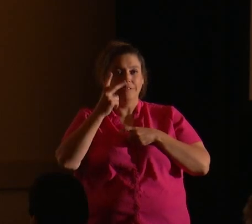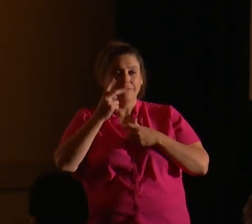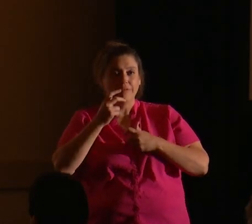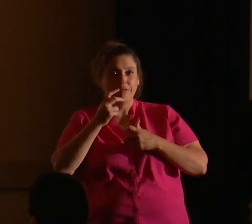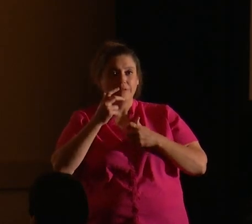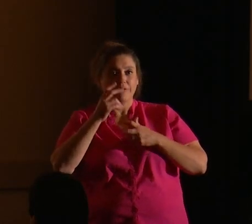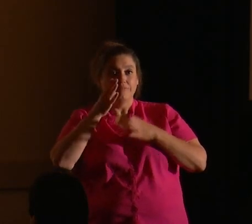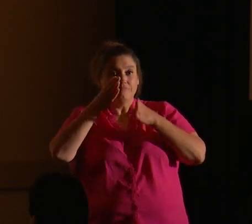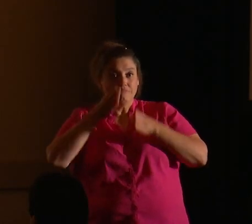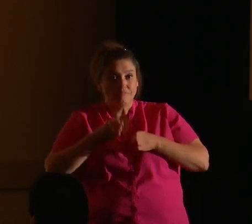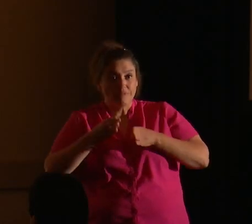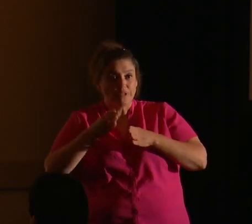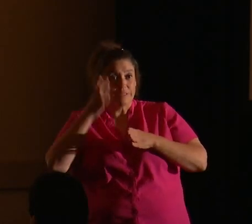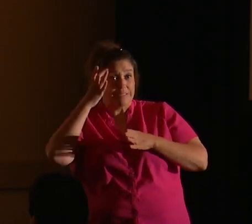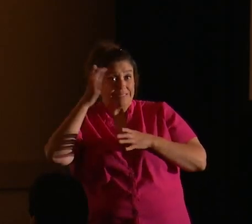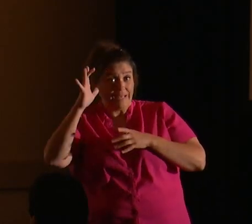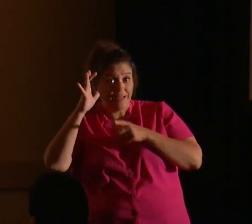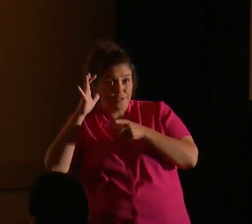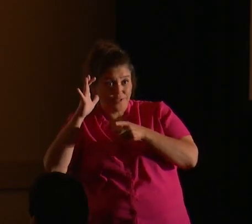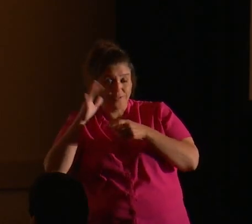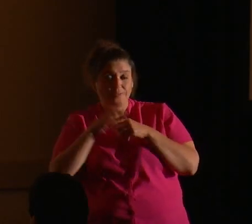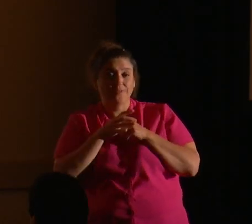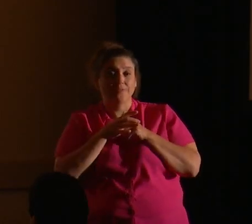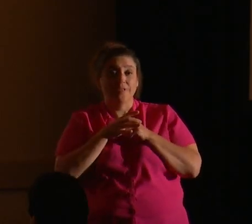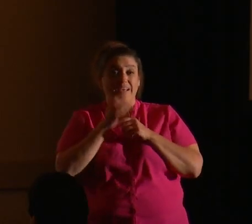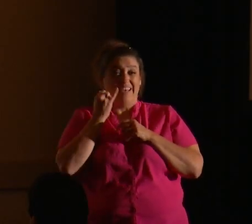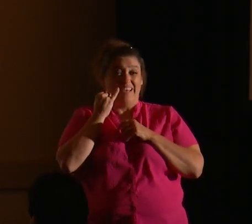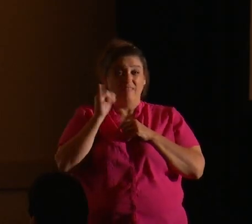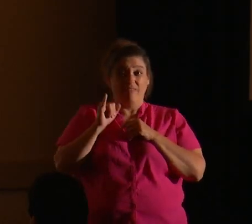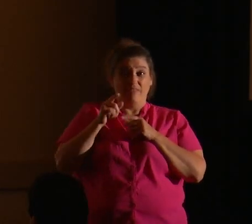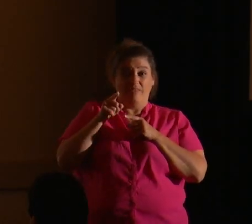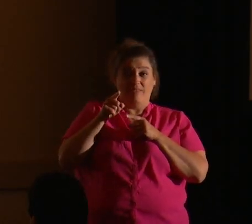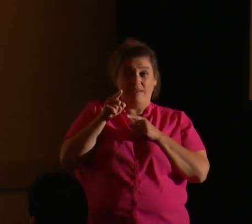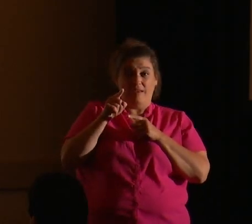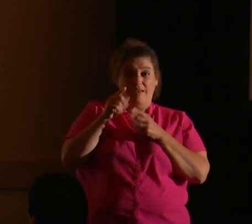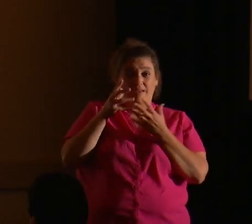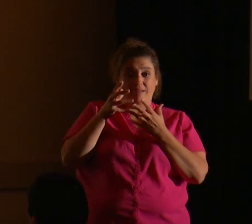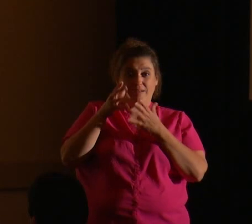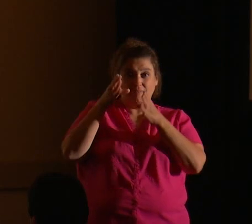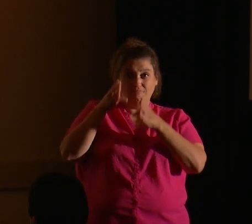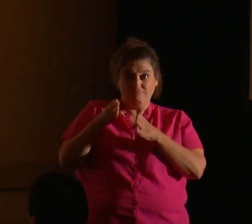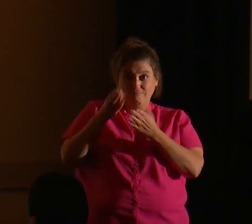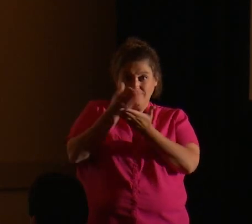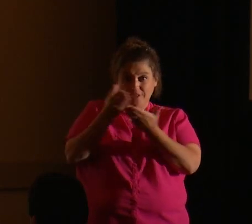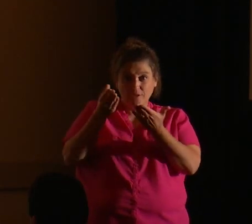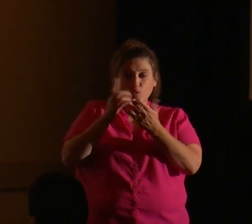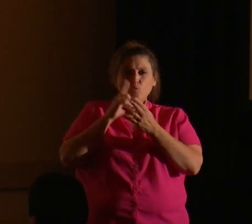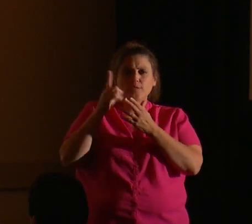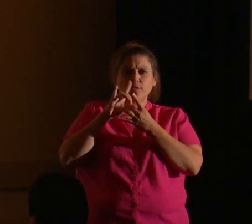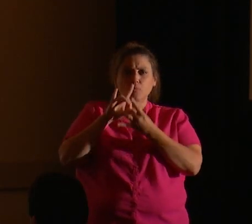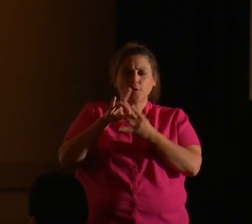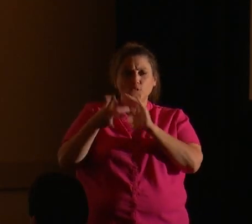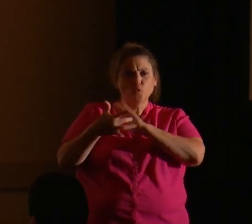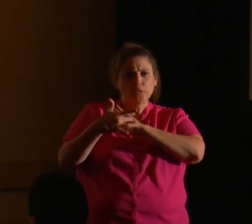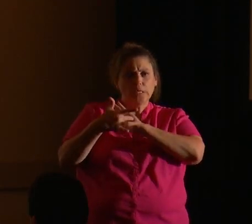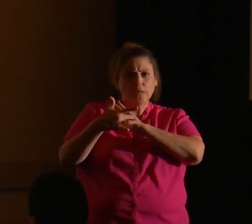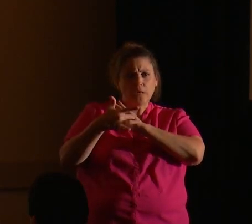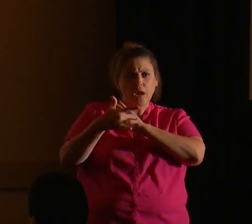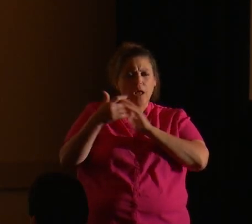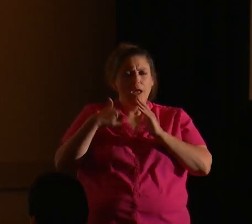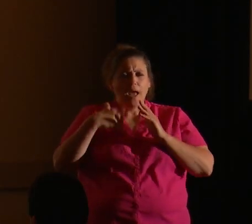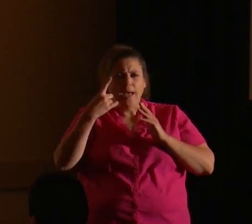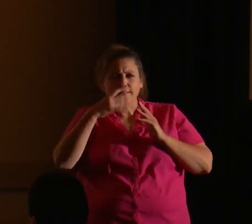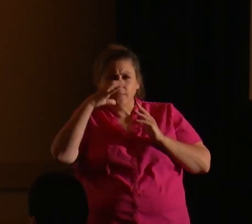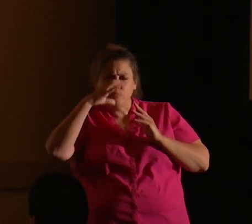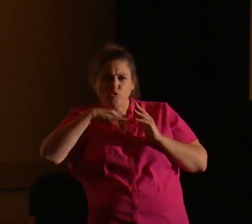we don't know if it would, and if that intelligence were technological and had some strange